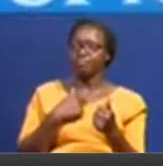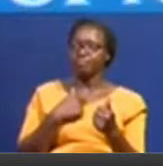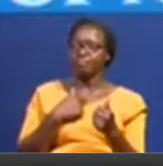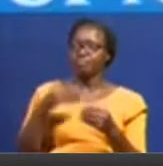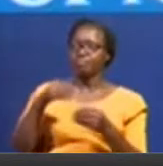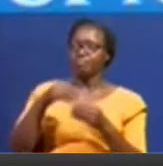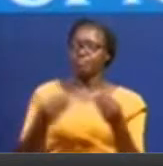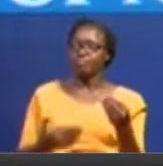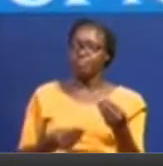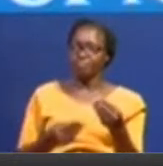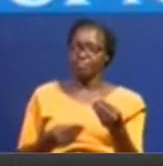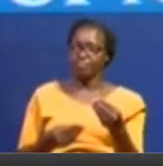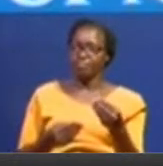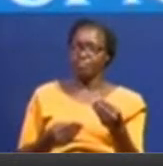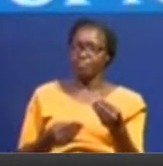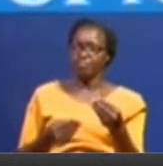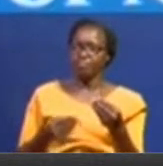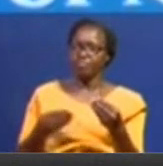give